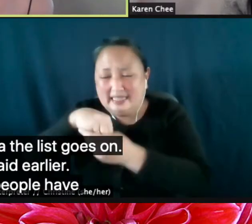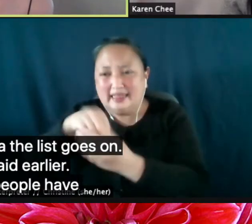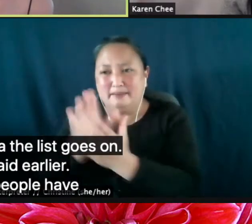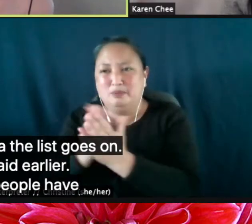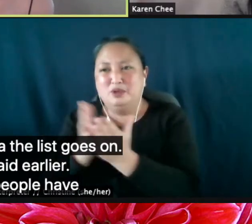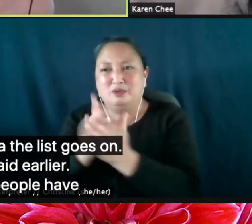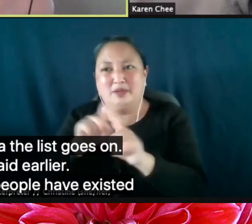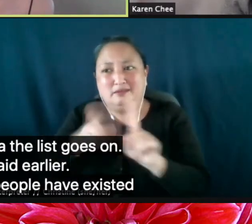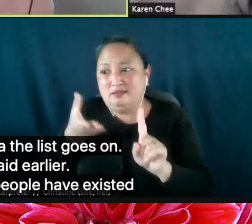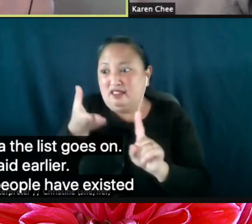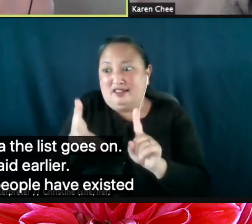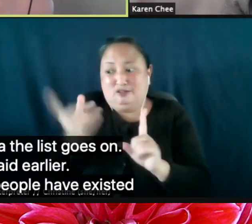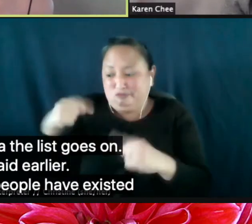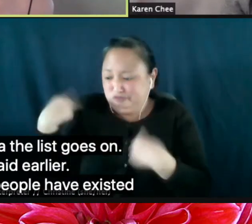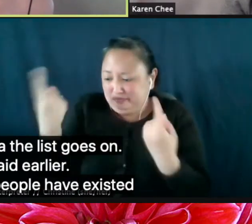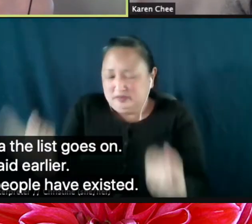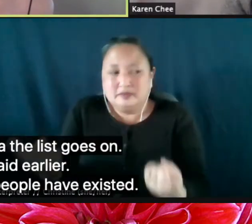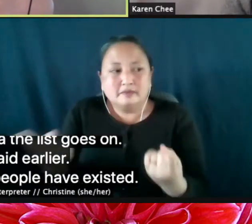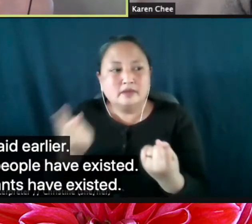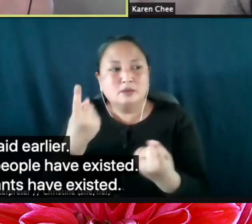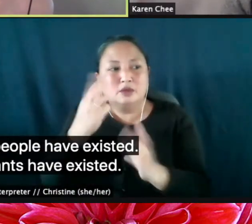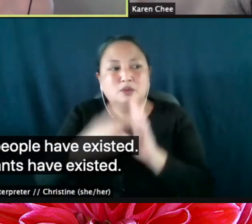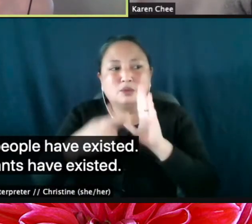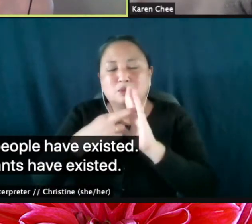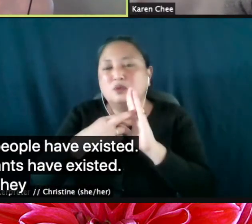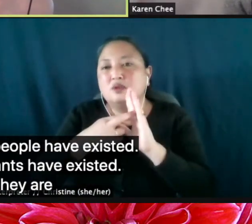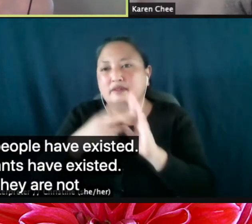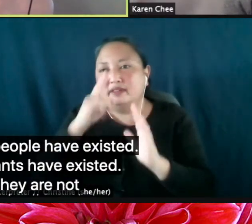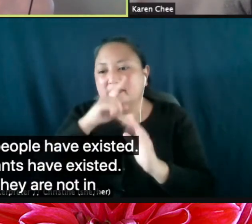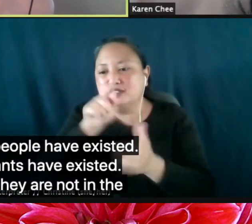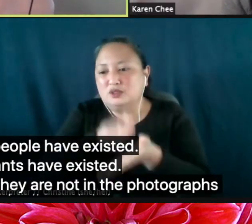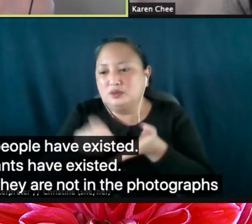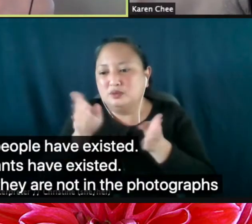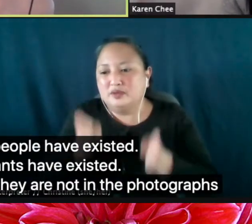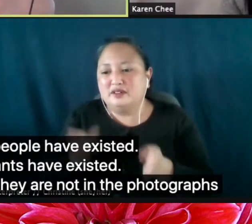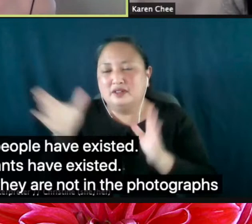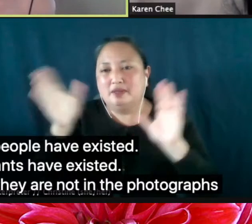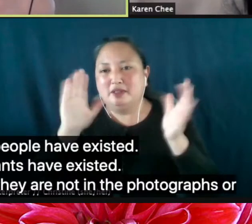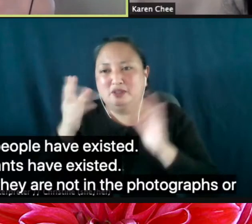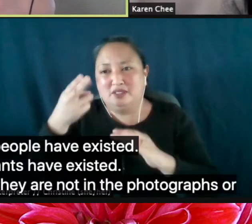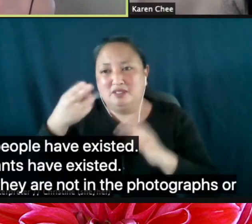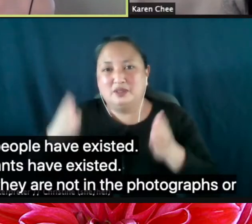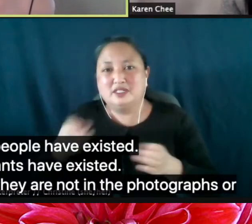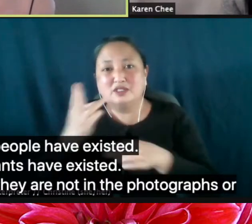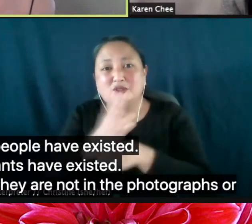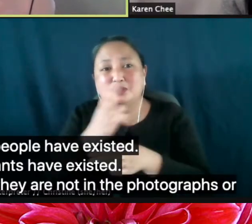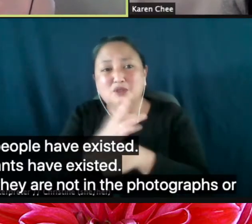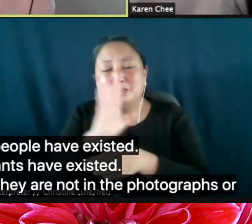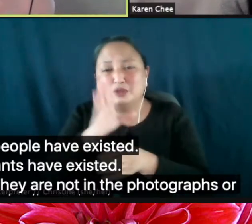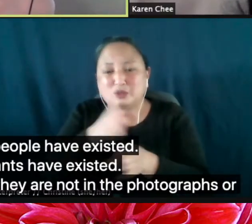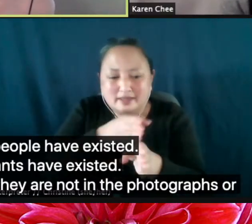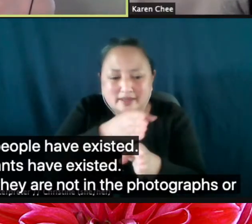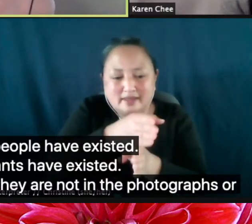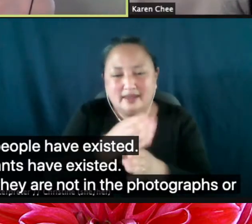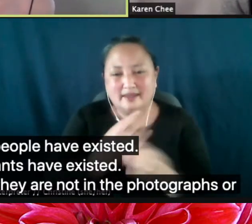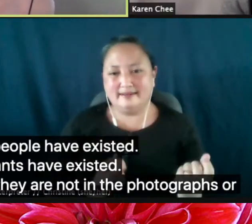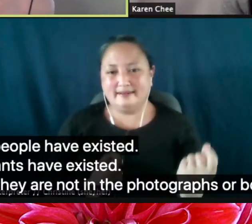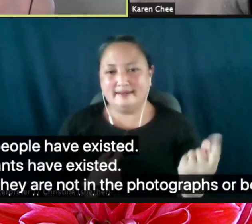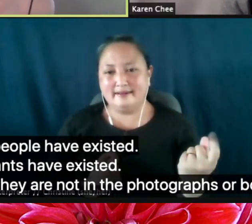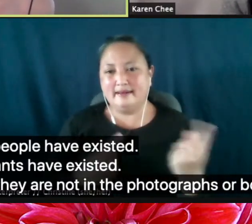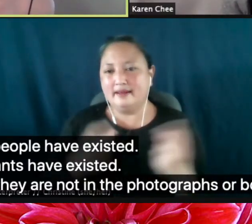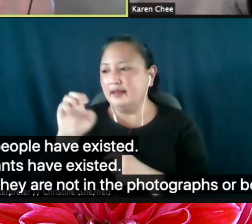so one of the roles of the fiction writer, as opposed to the historian, is to use your craft and use your empathy to